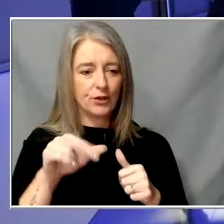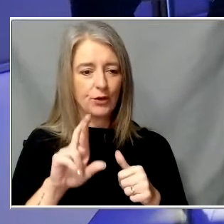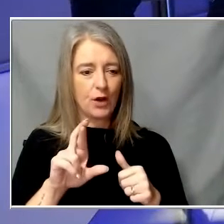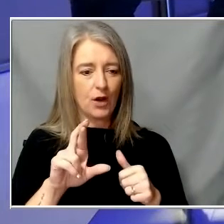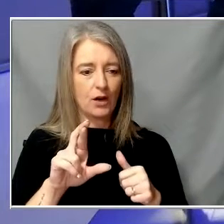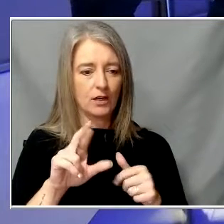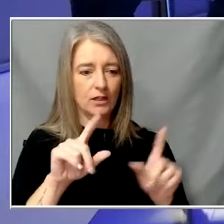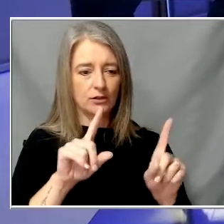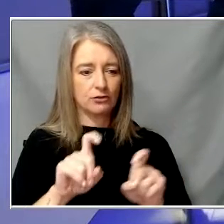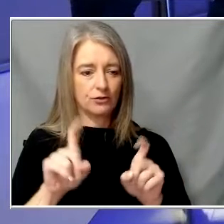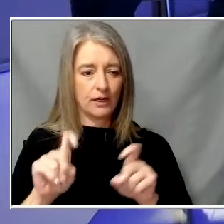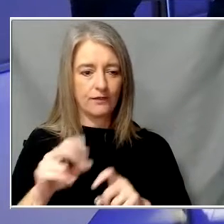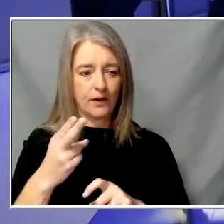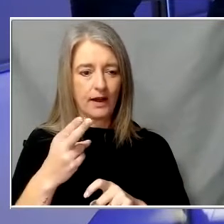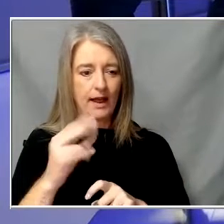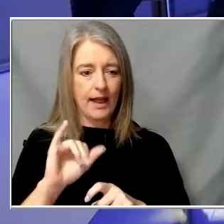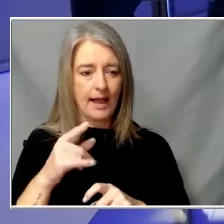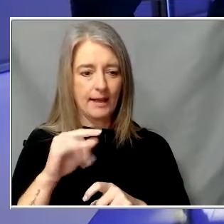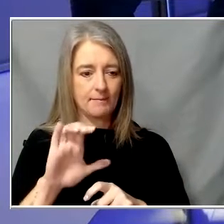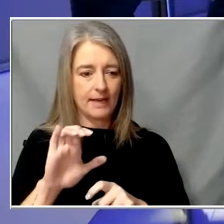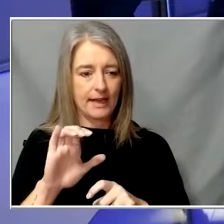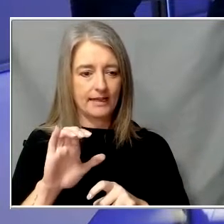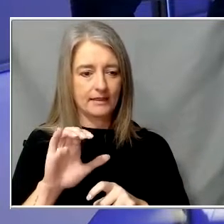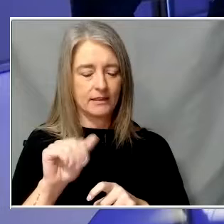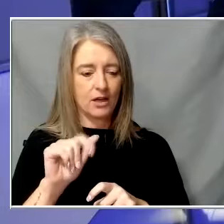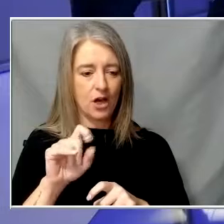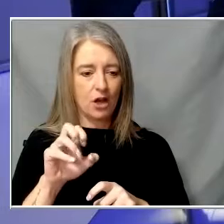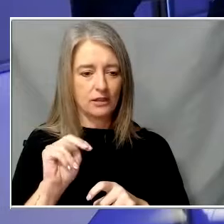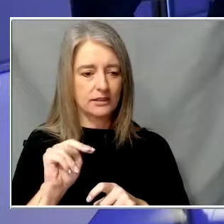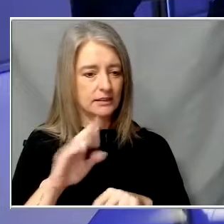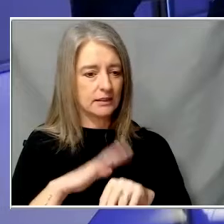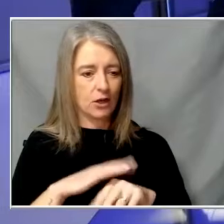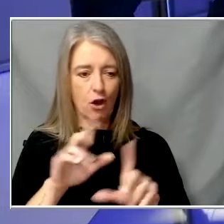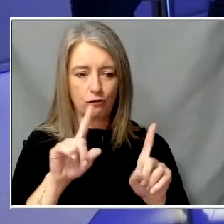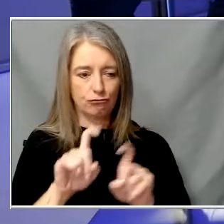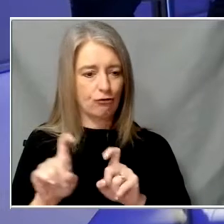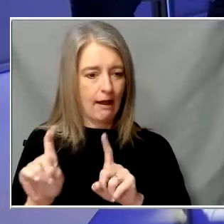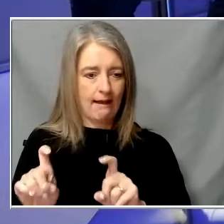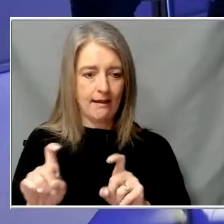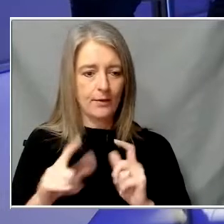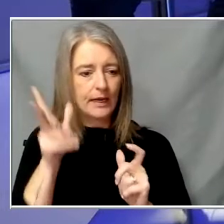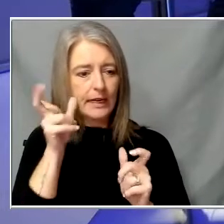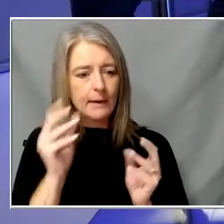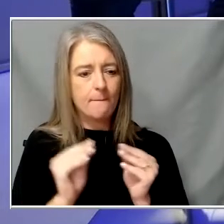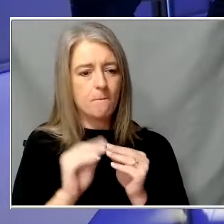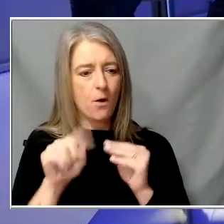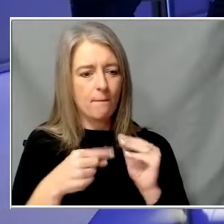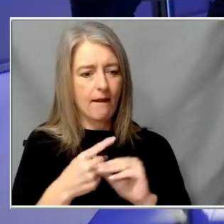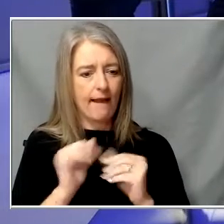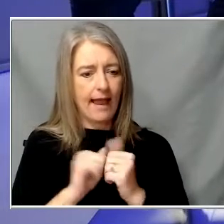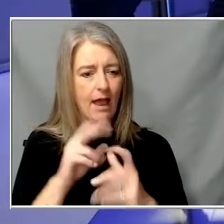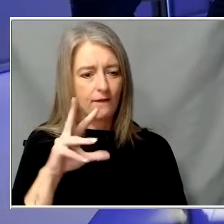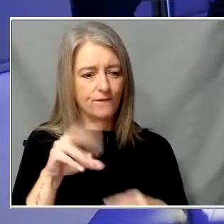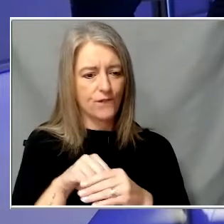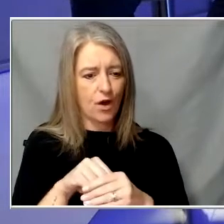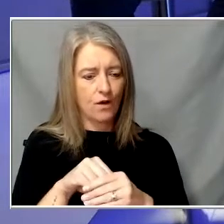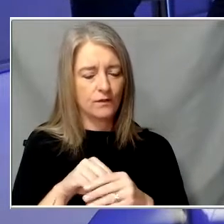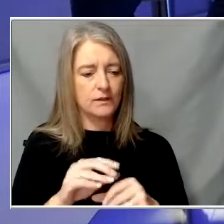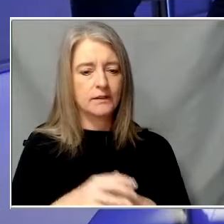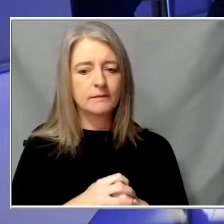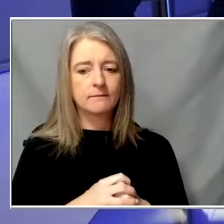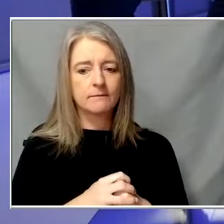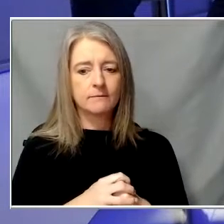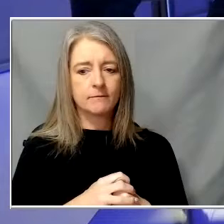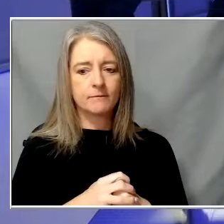for HIPEC going on right now. Austin was not on the trial, but I want to hear more about it and how people can get involved. Yeah, like I